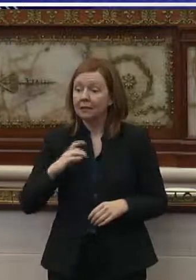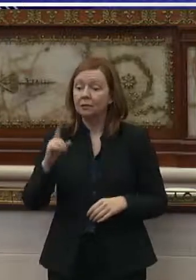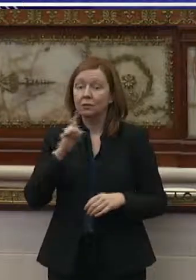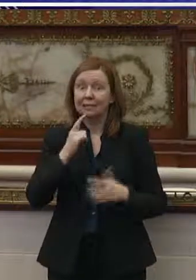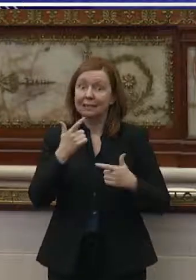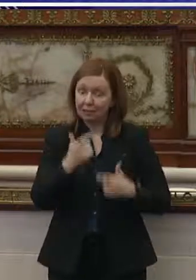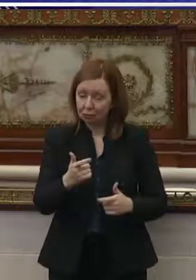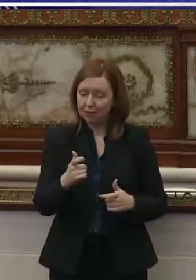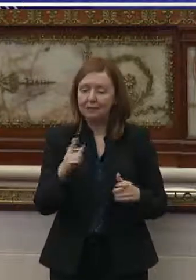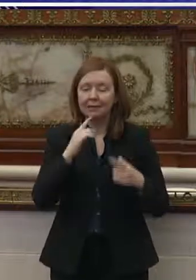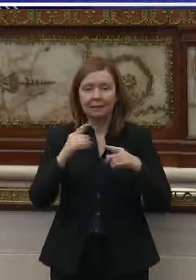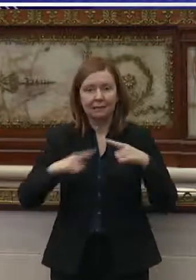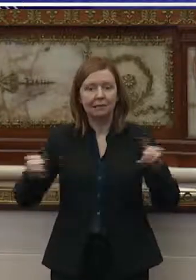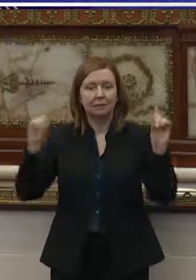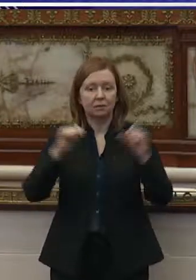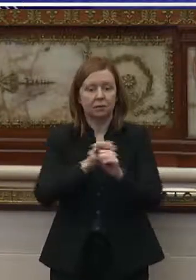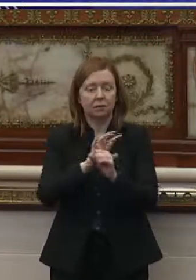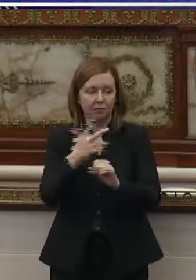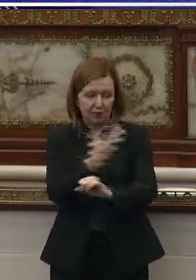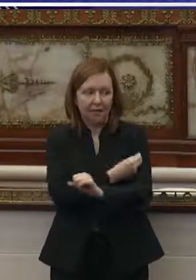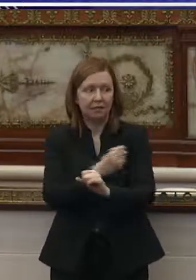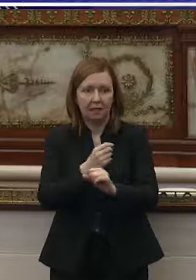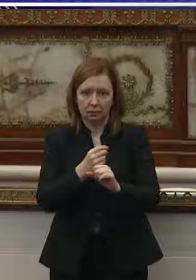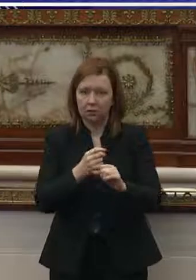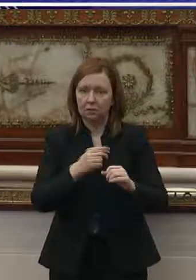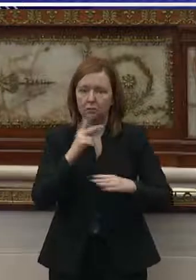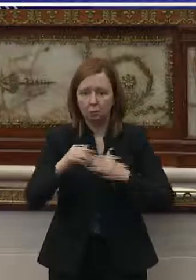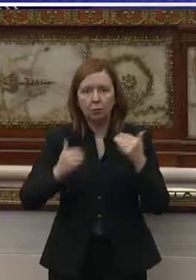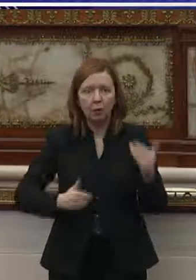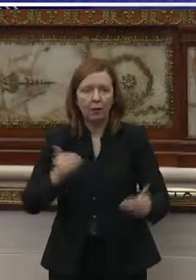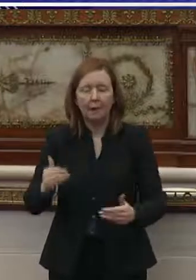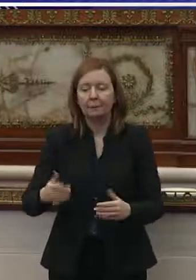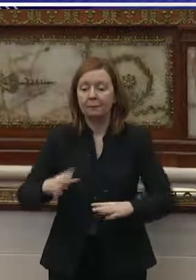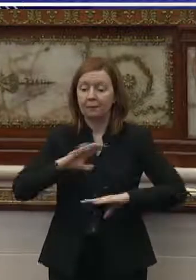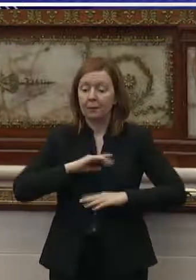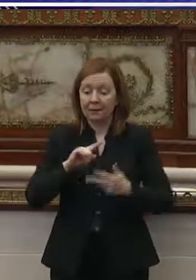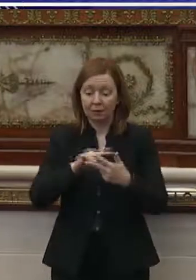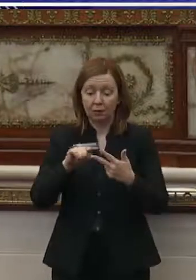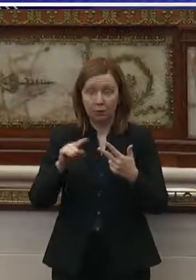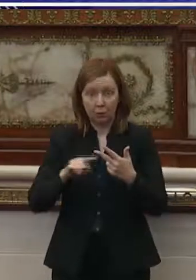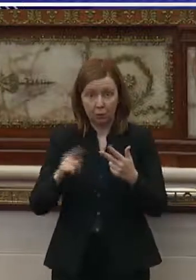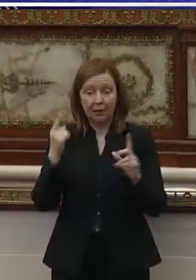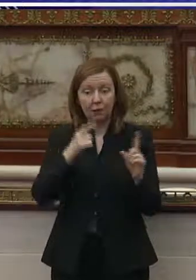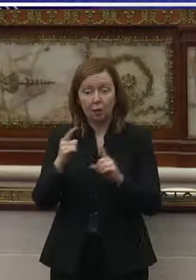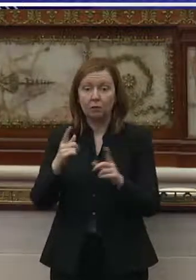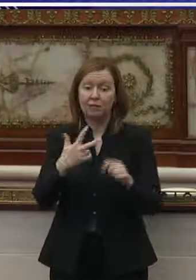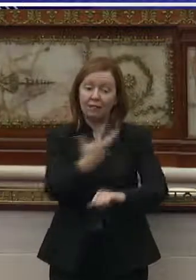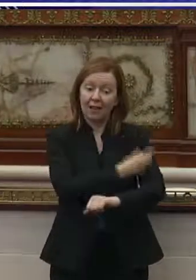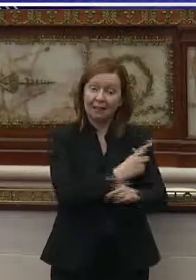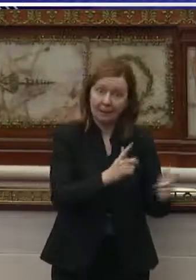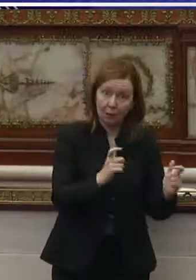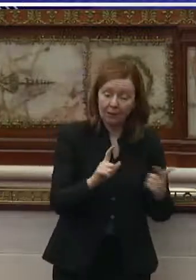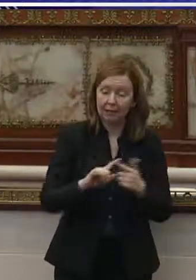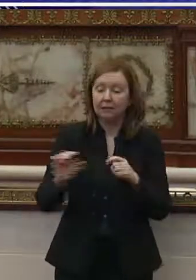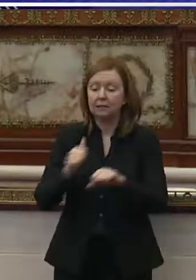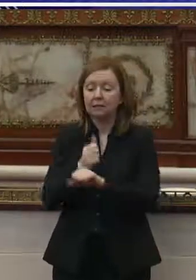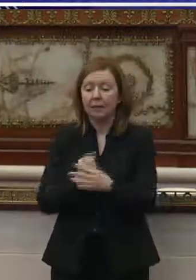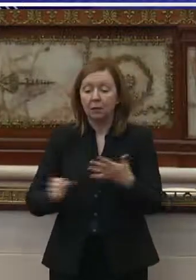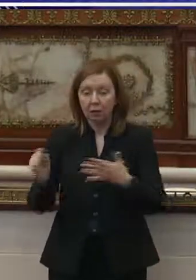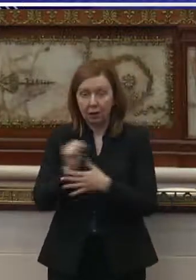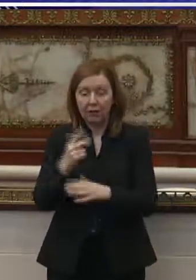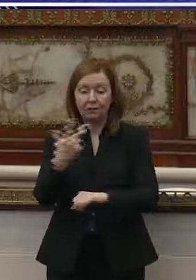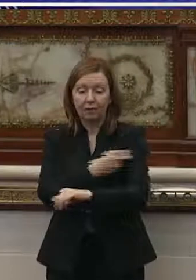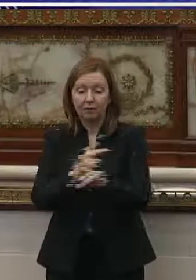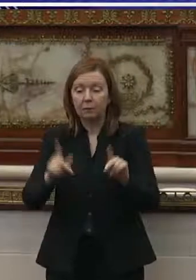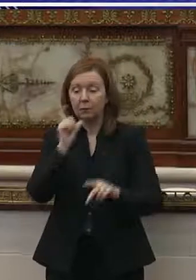we are in a successful vaccination program. That is, one that meets our 3 goals of vaccinating people quickly, setting priority on vaccinating those